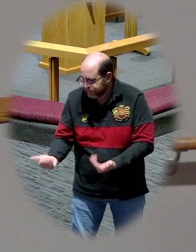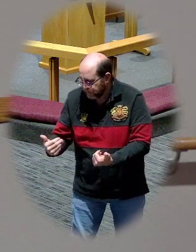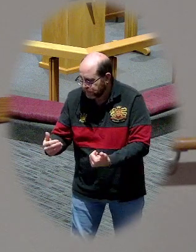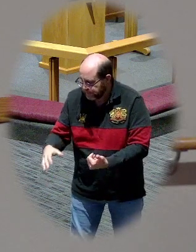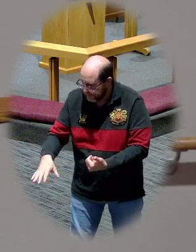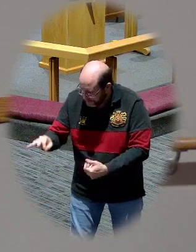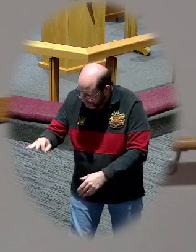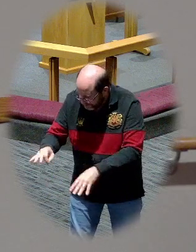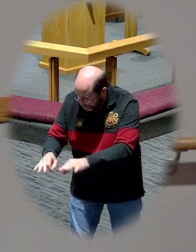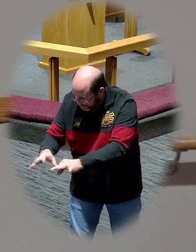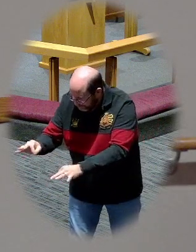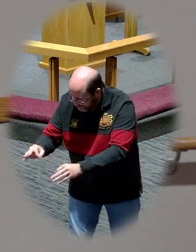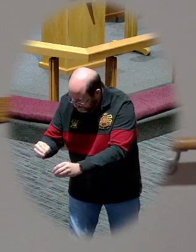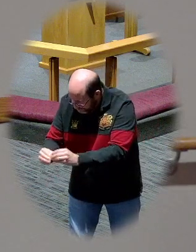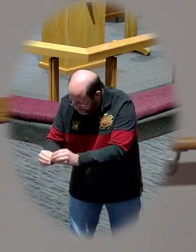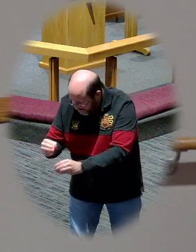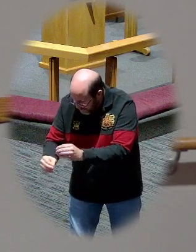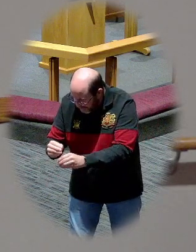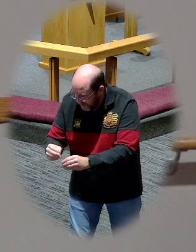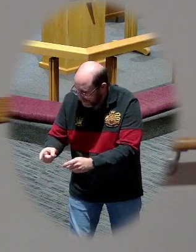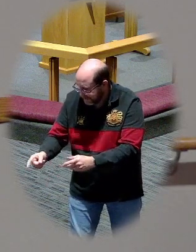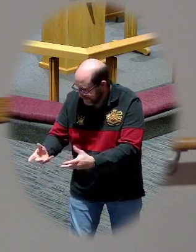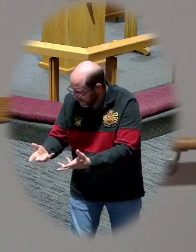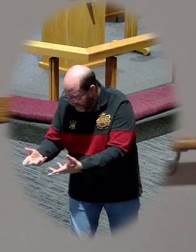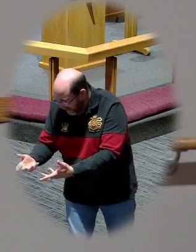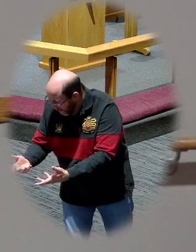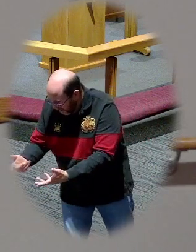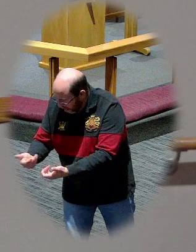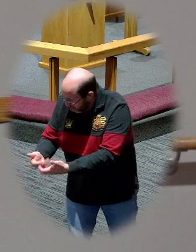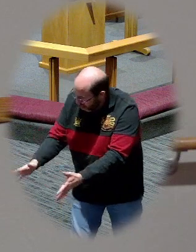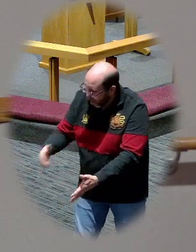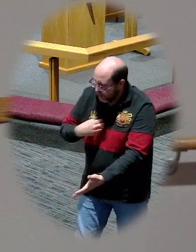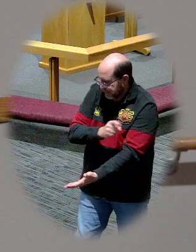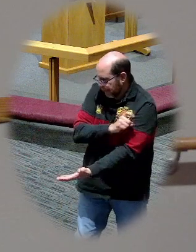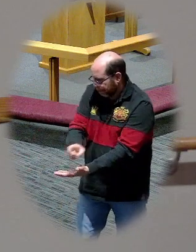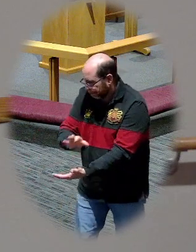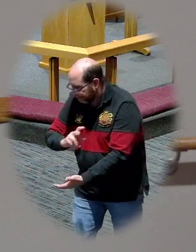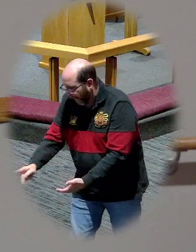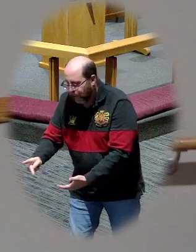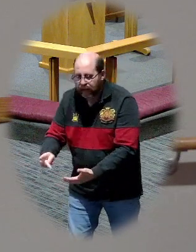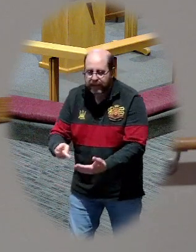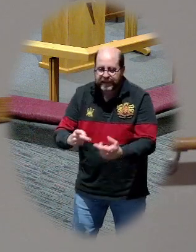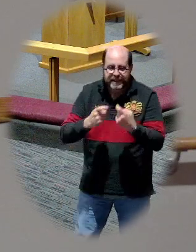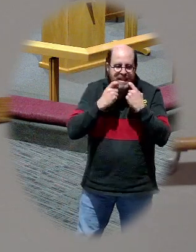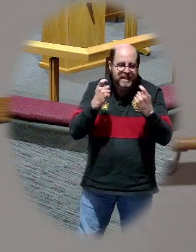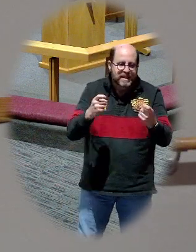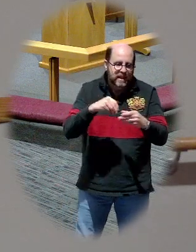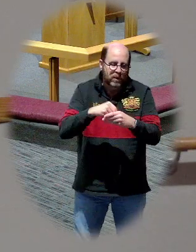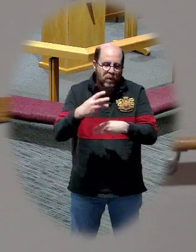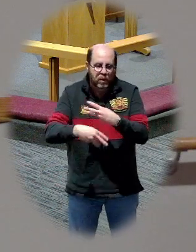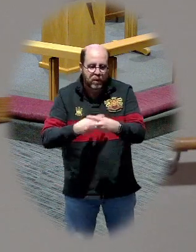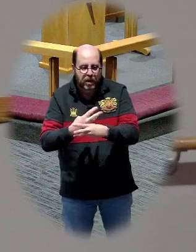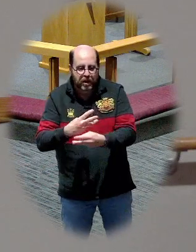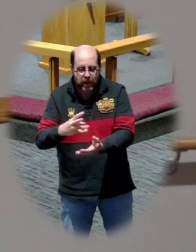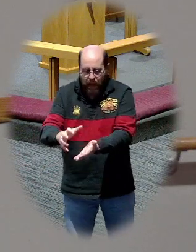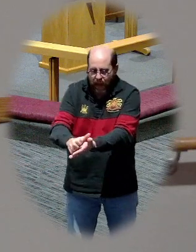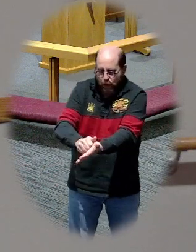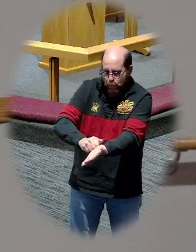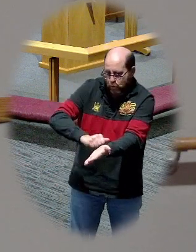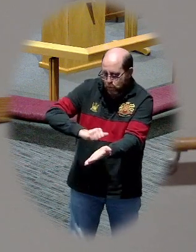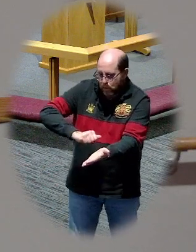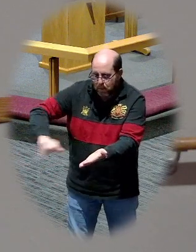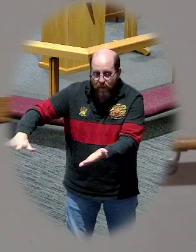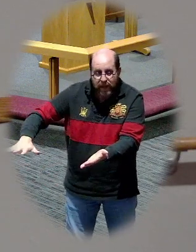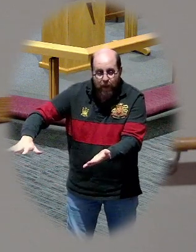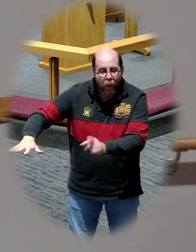and restore what was lost as he takes away the sin of the world removing it as far